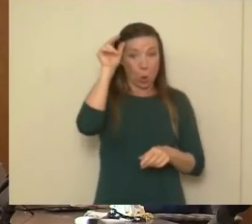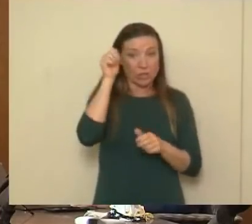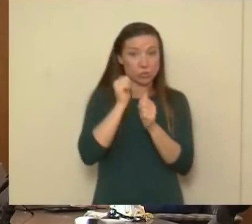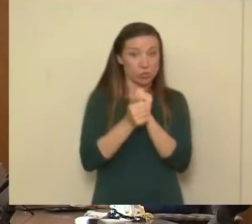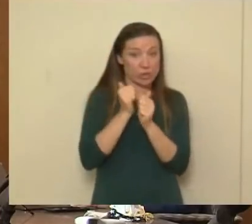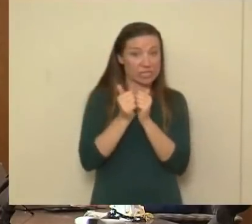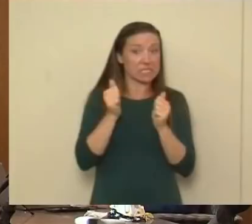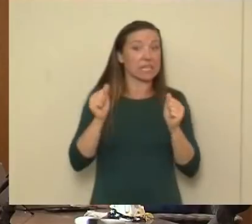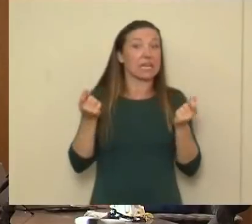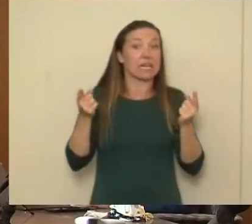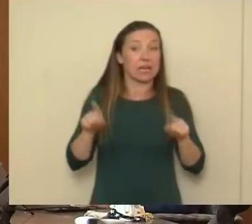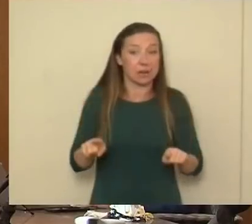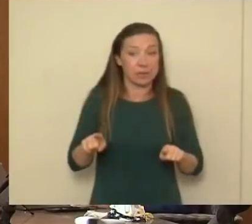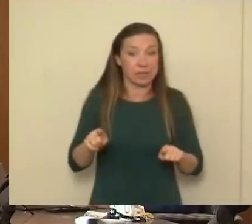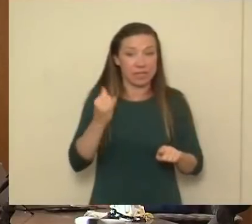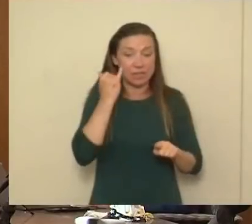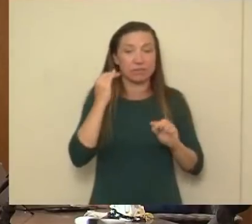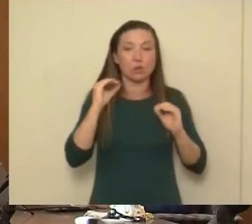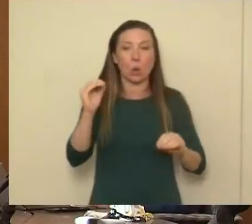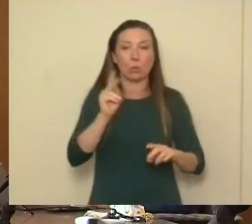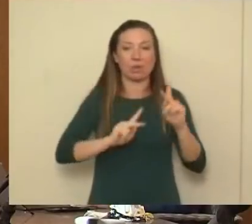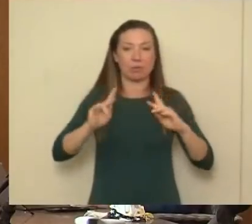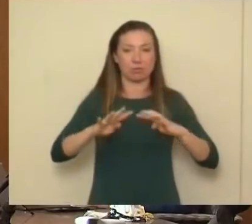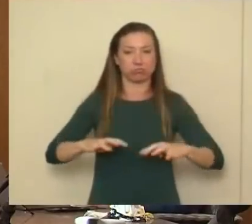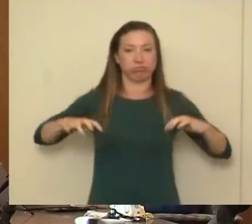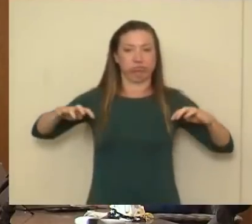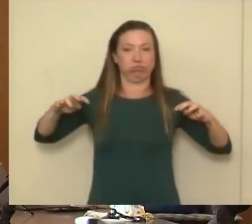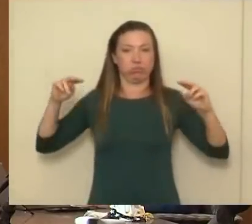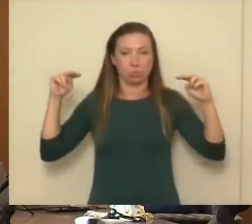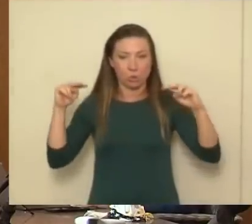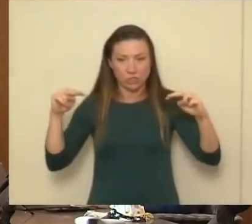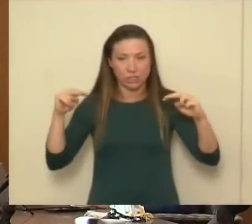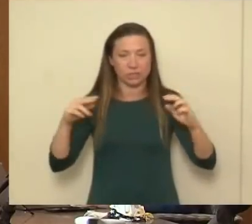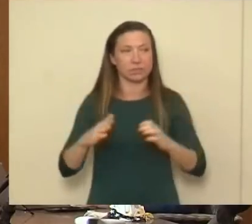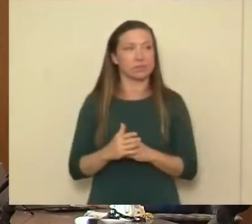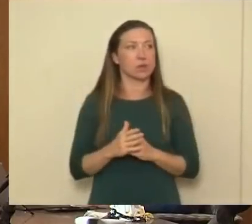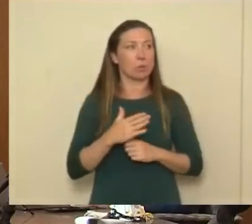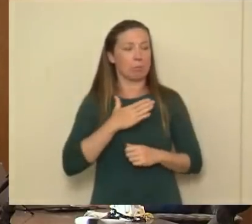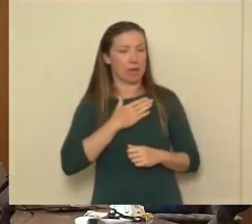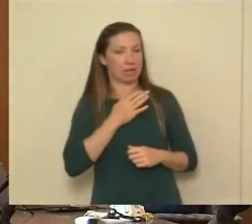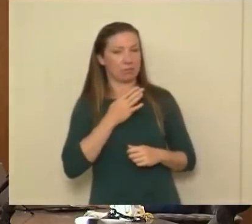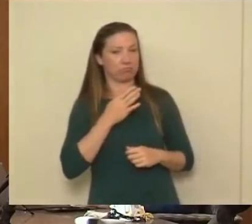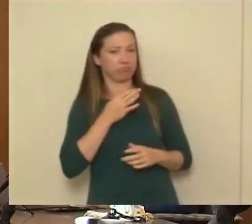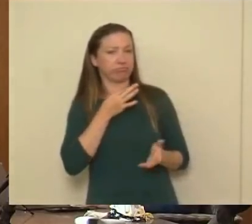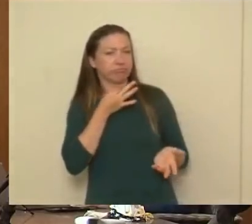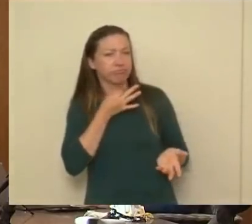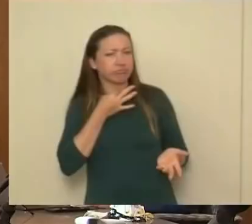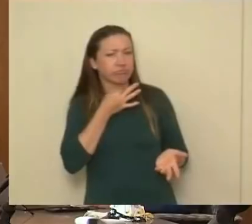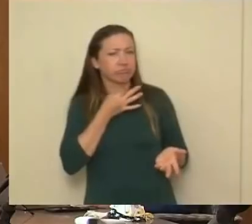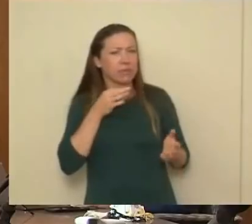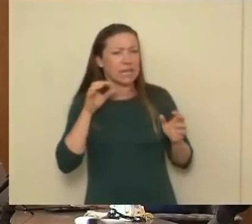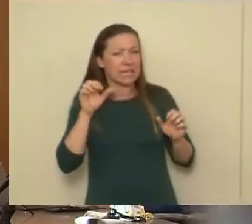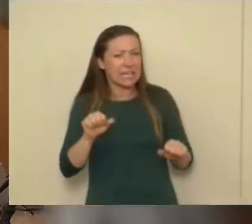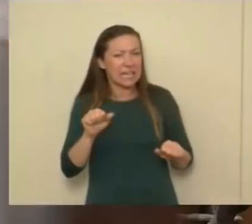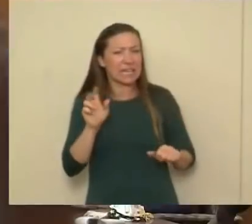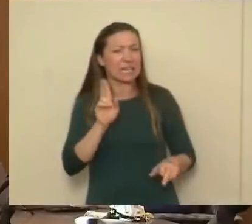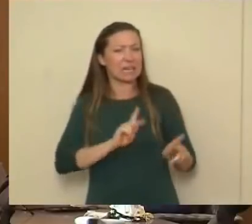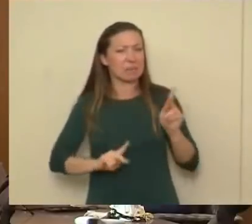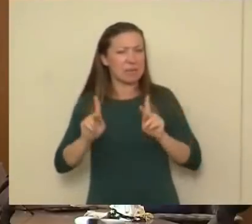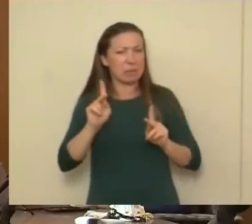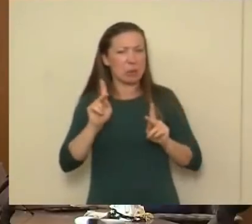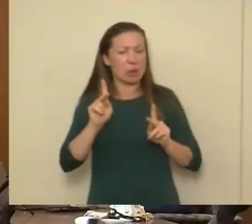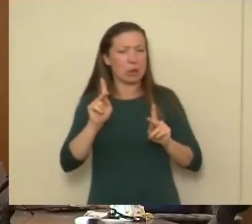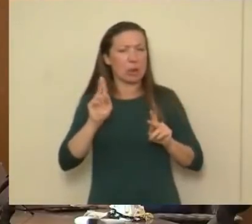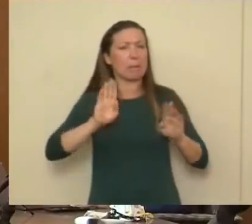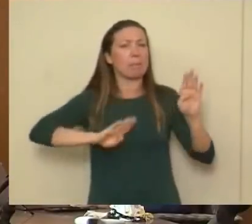my question is, can people make bets at these casinos on these horse races, whether they are happening